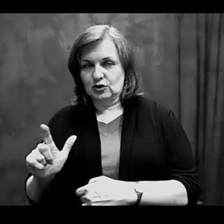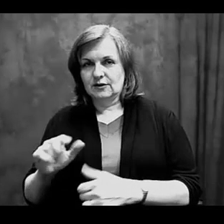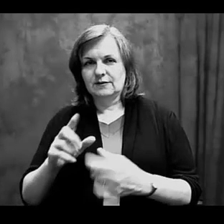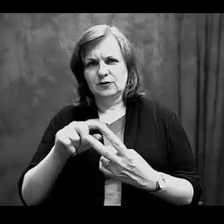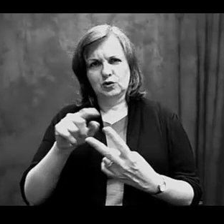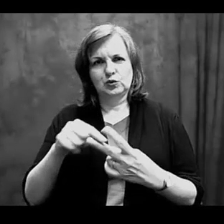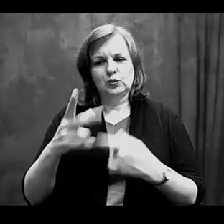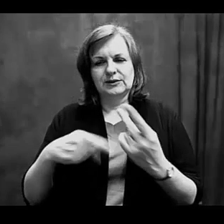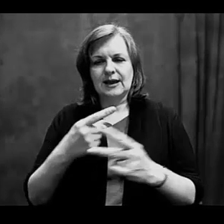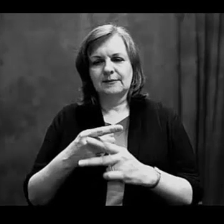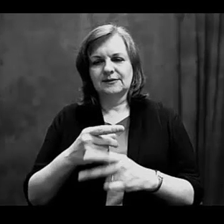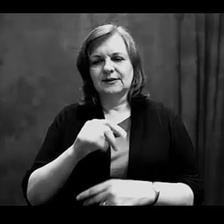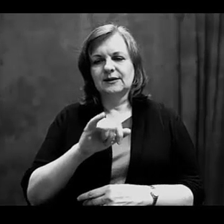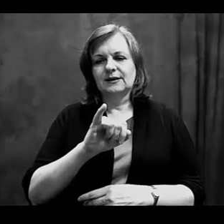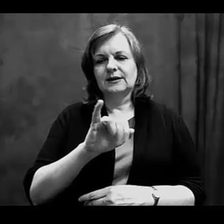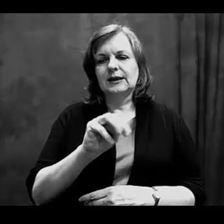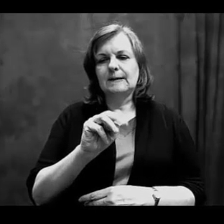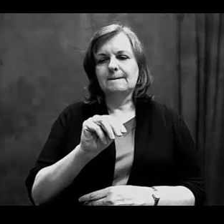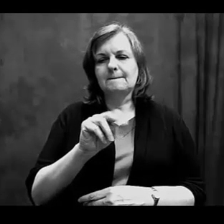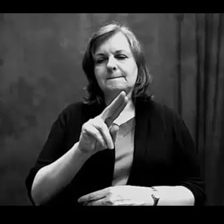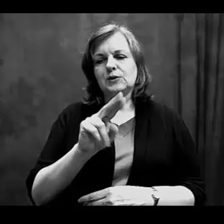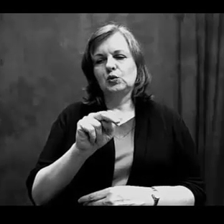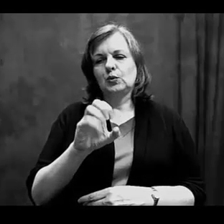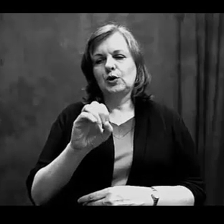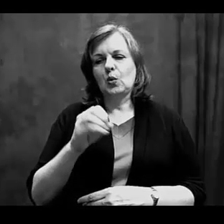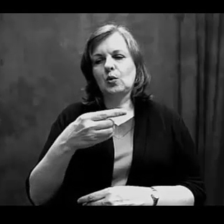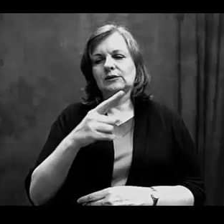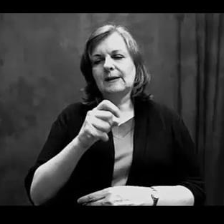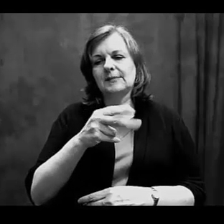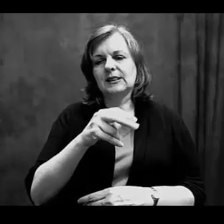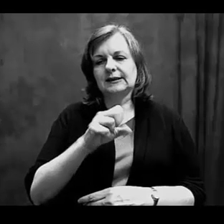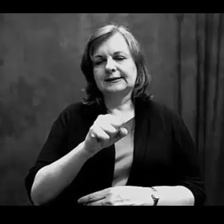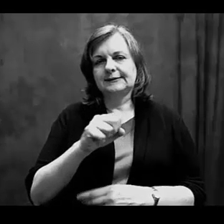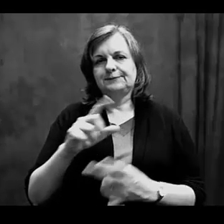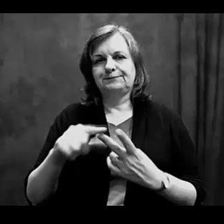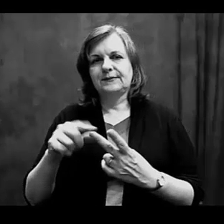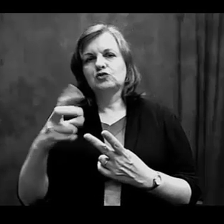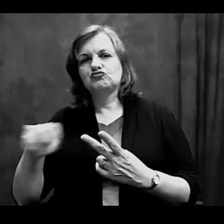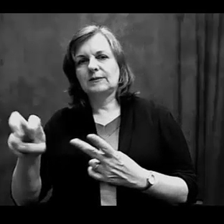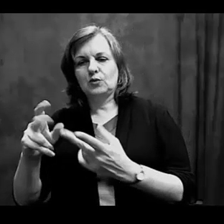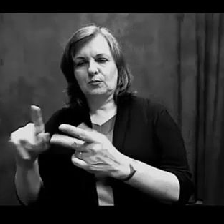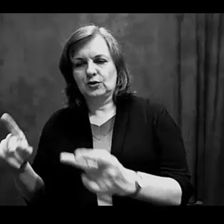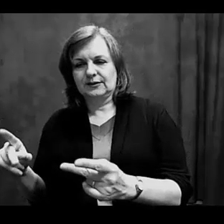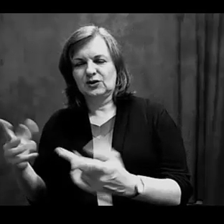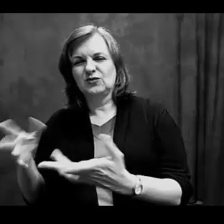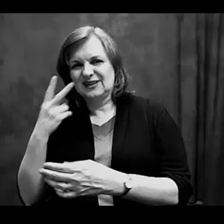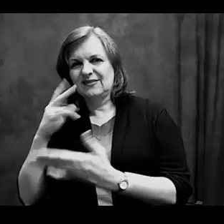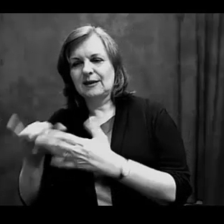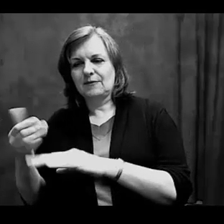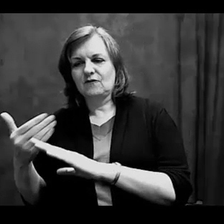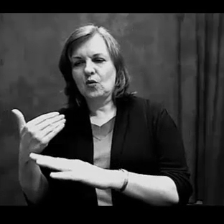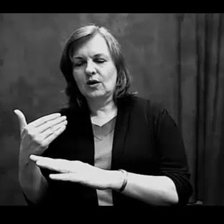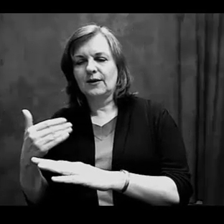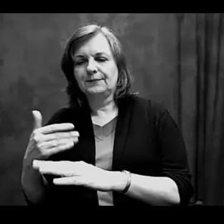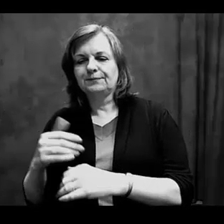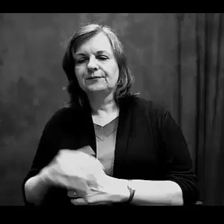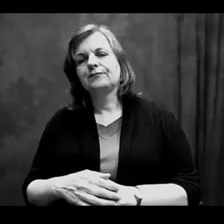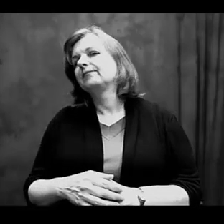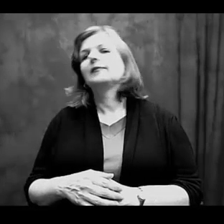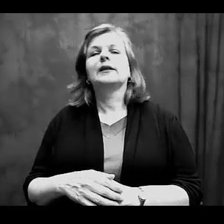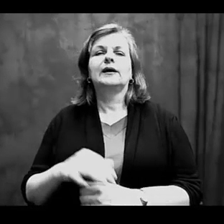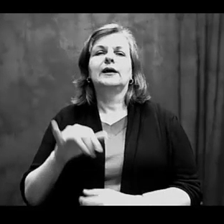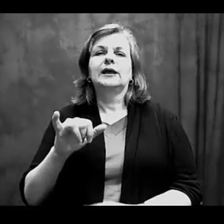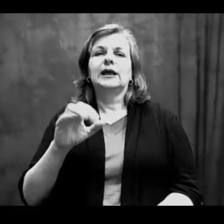made in your liver. There are two big types, immunoglobulins and transport proteins. You have seen transport